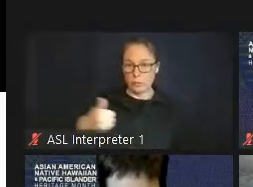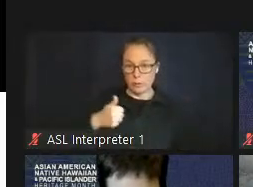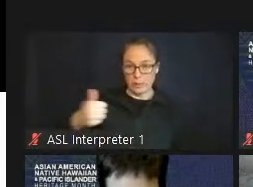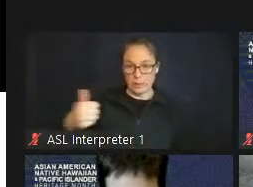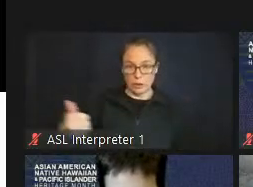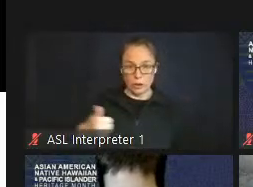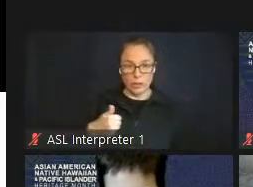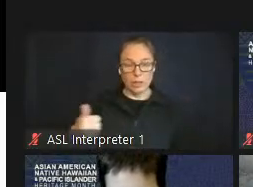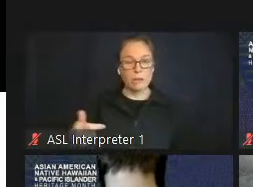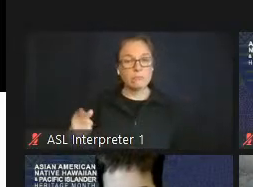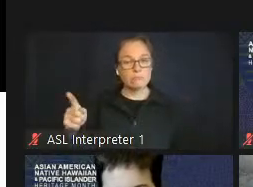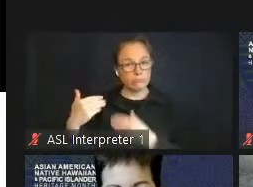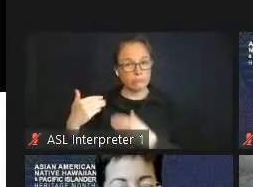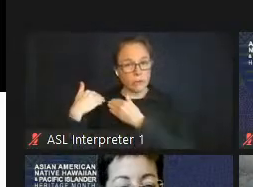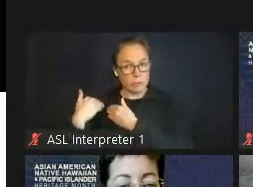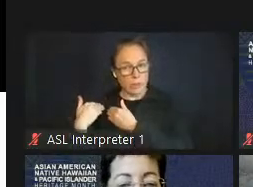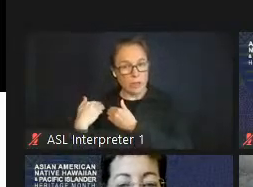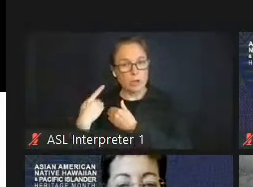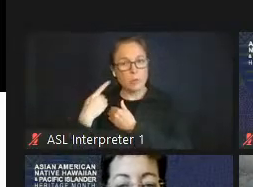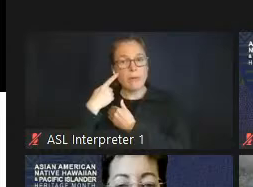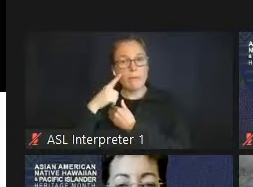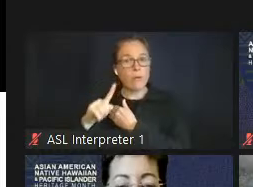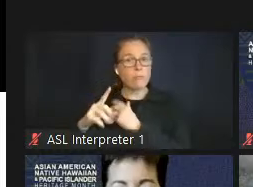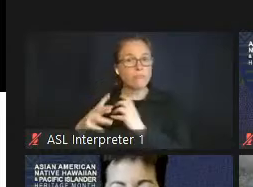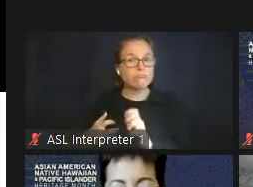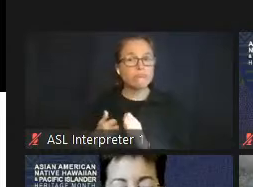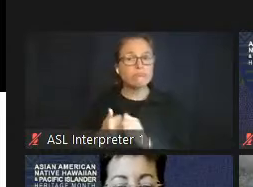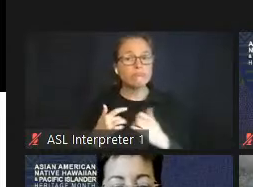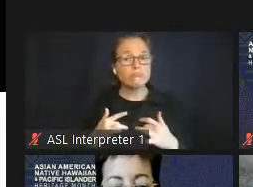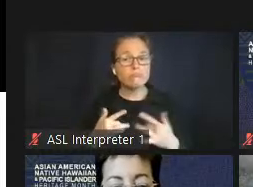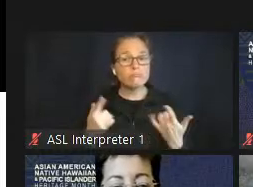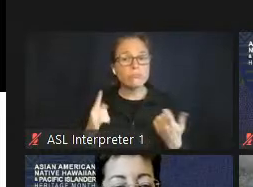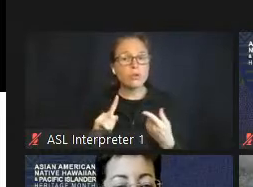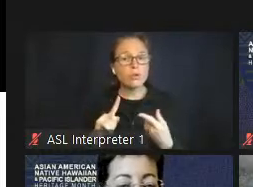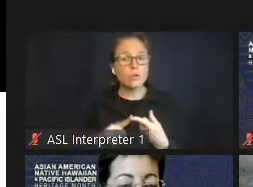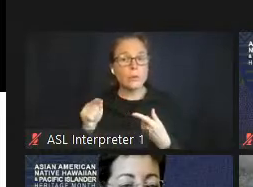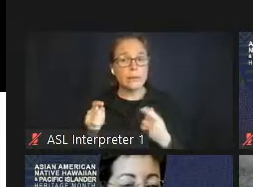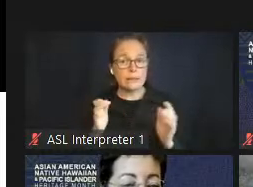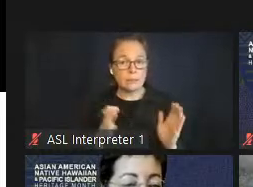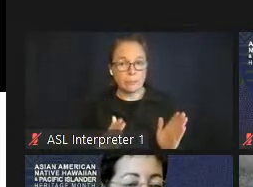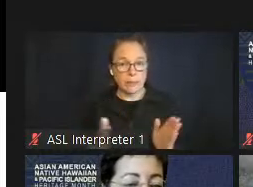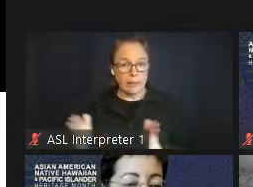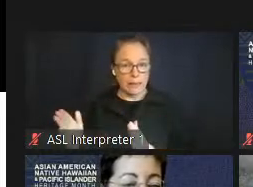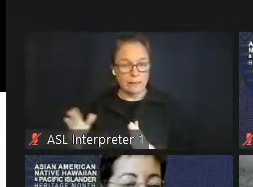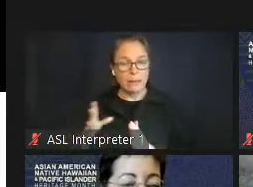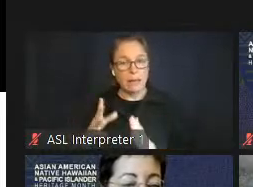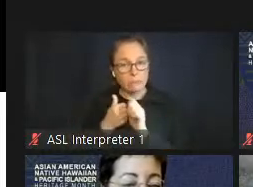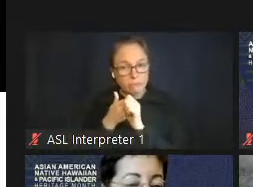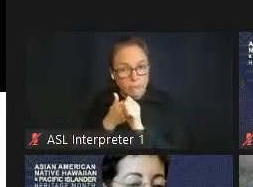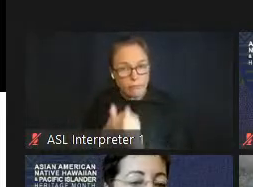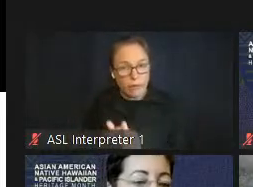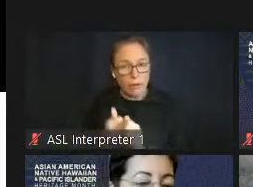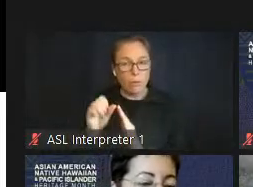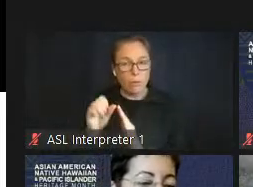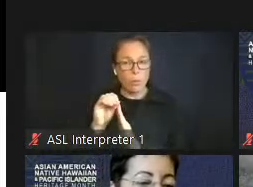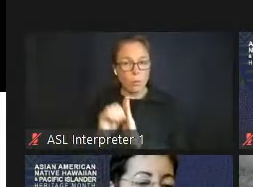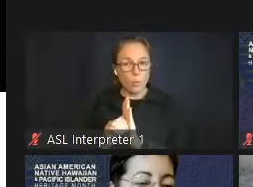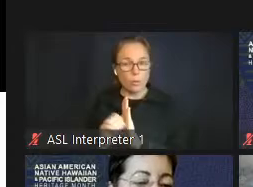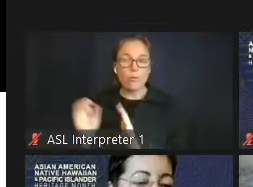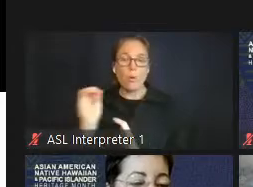planning and is responsible for updates to the county's comprehensive plan and adherence to Oregon's land use